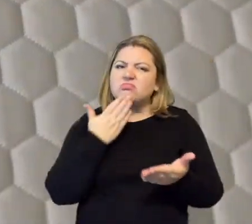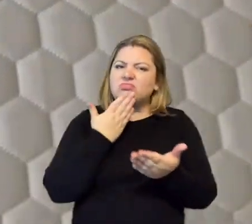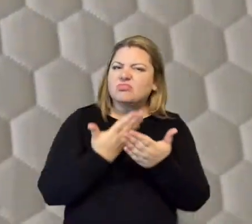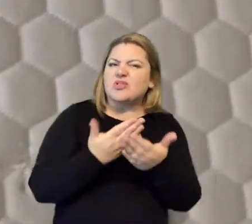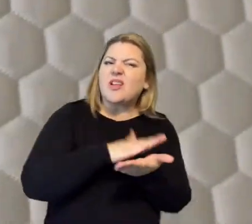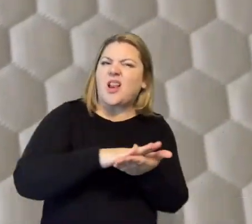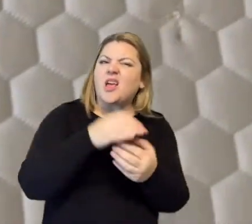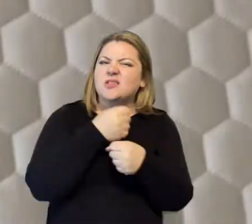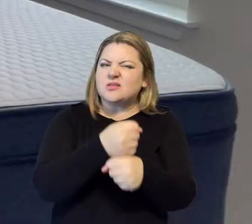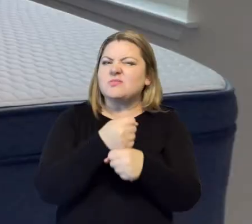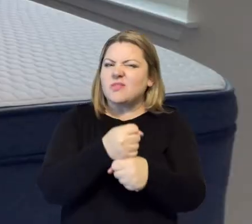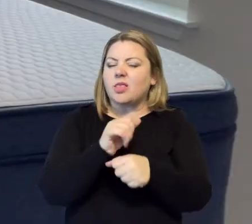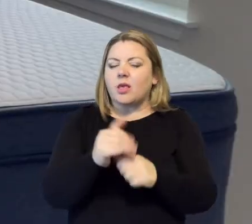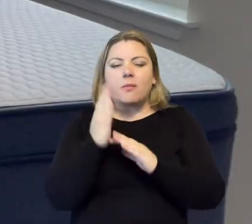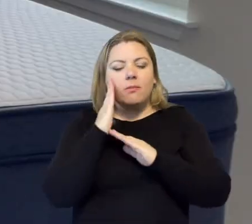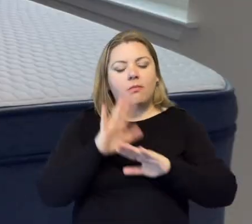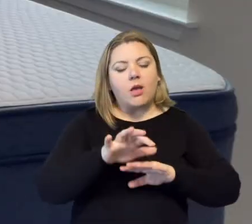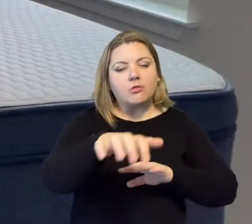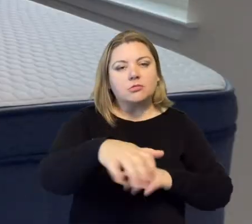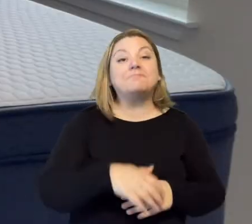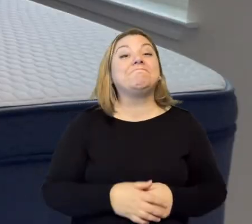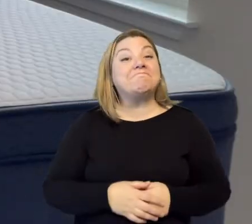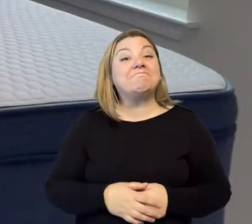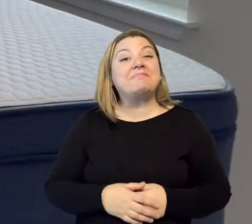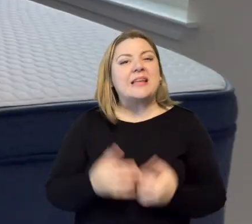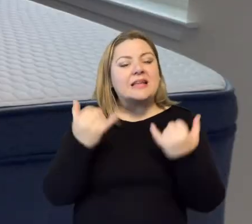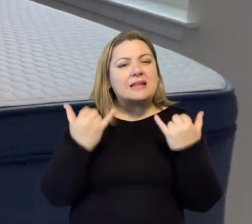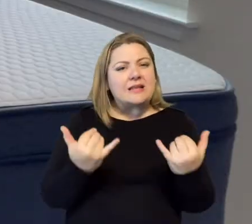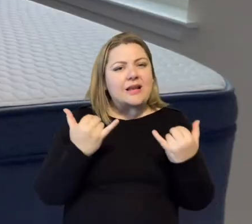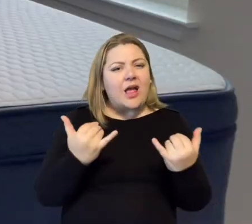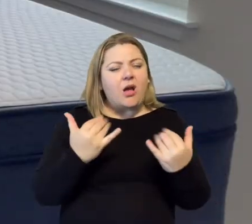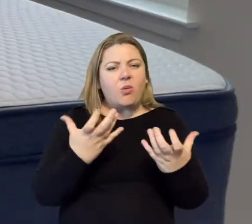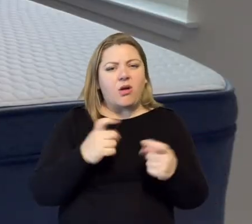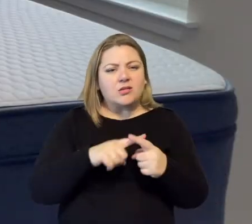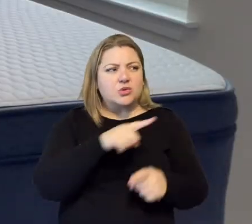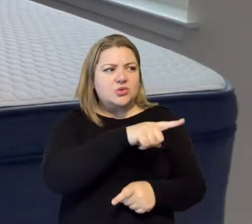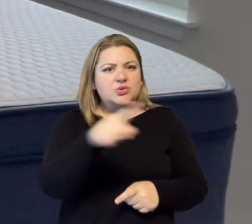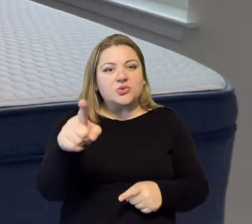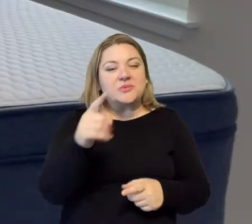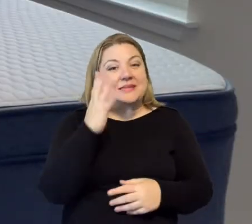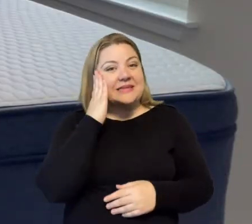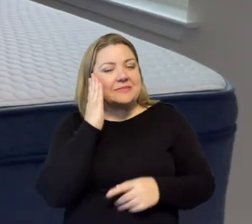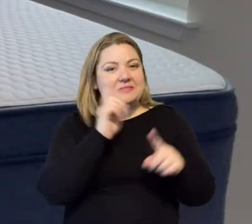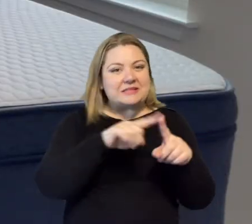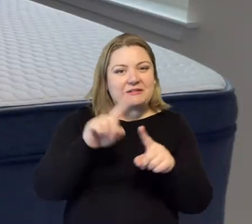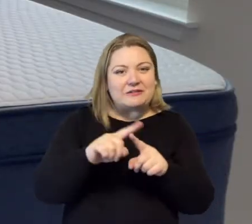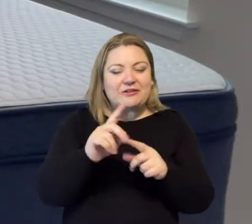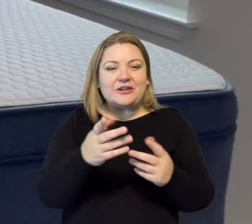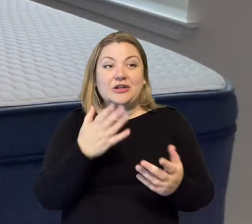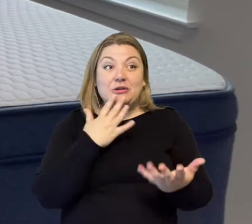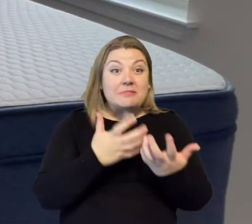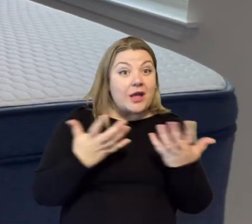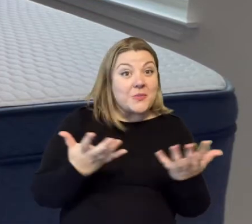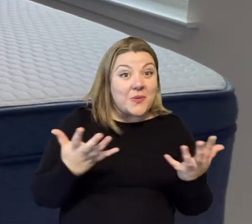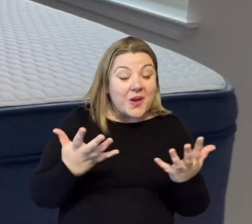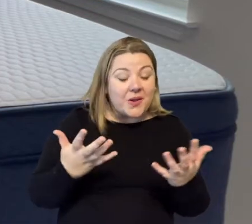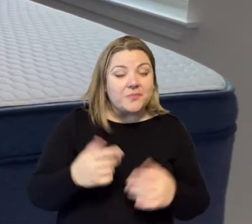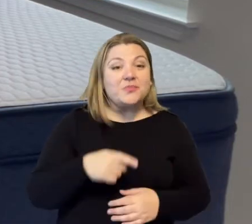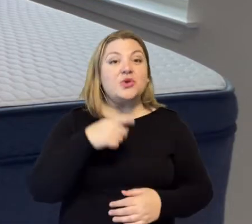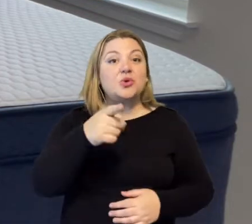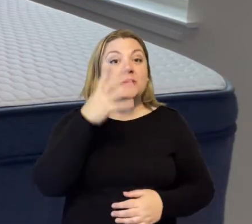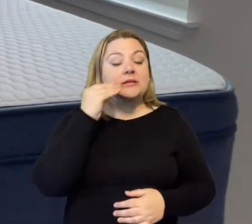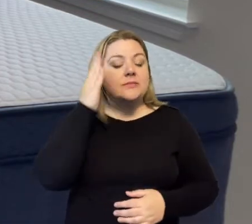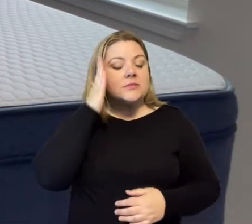together. So let's talk about the different types of sleepers. So if you're a side sleeper, this mattress is gonna be